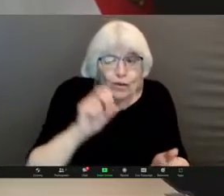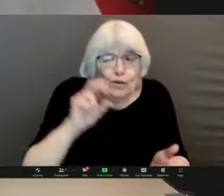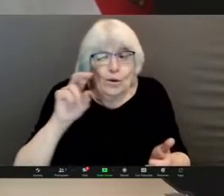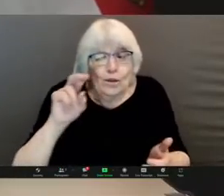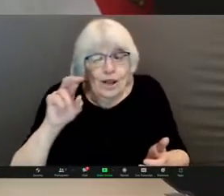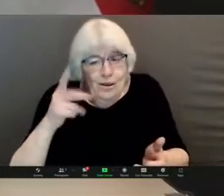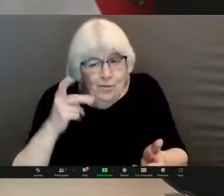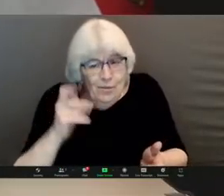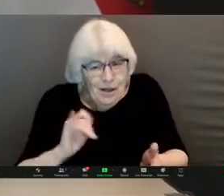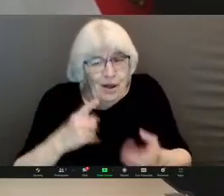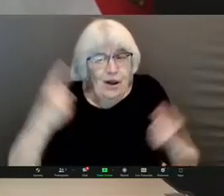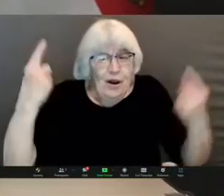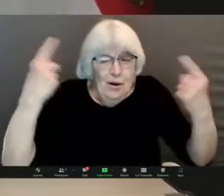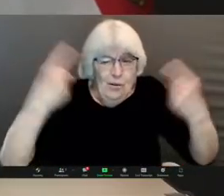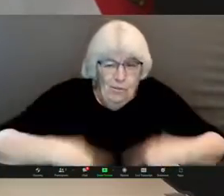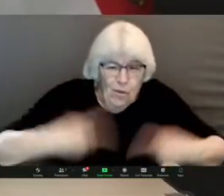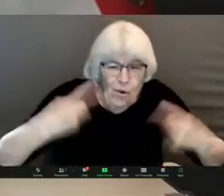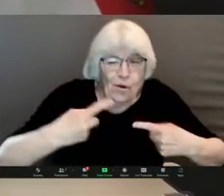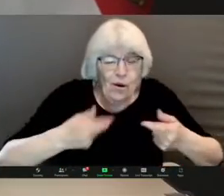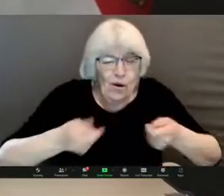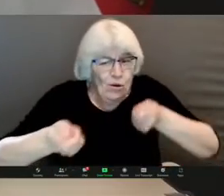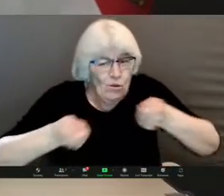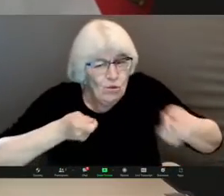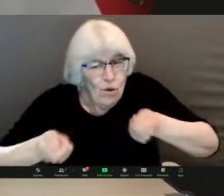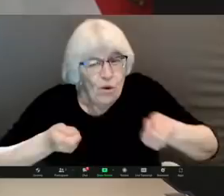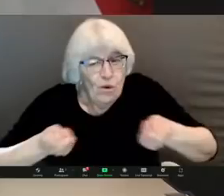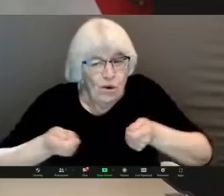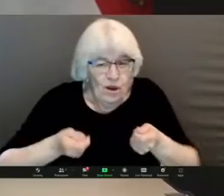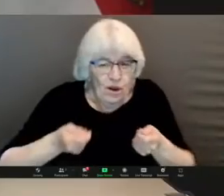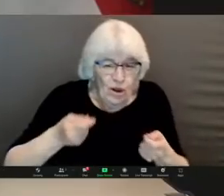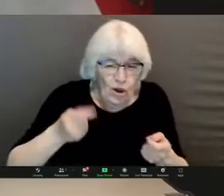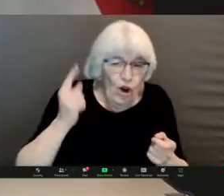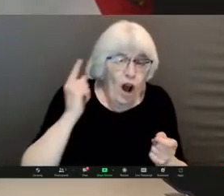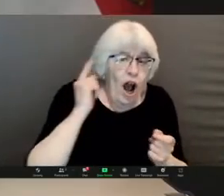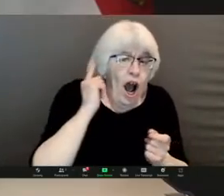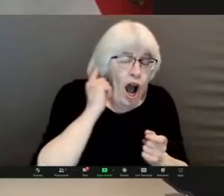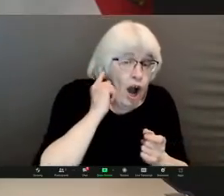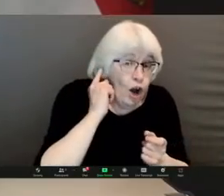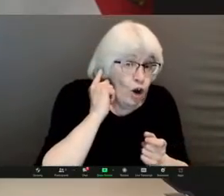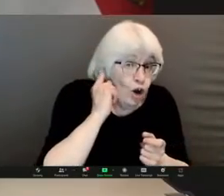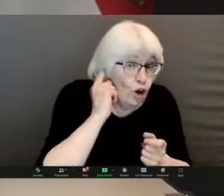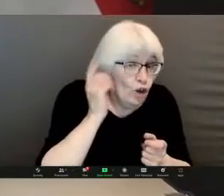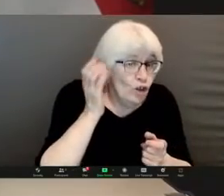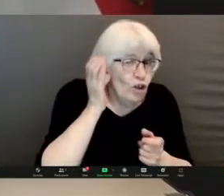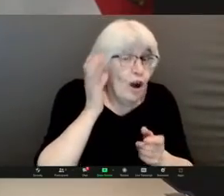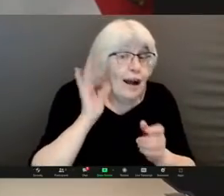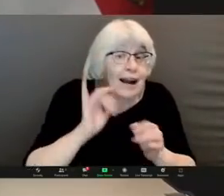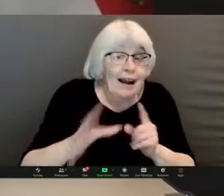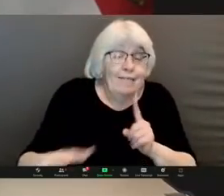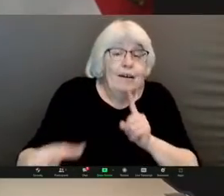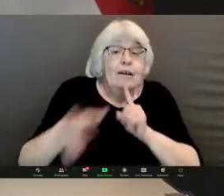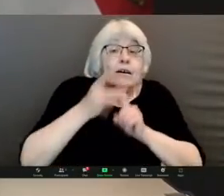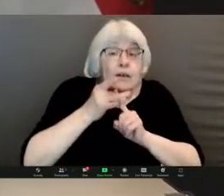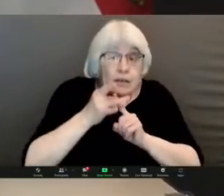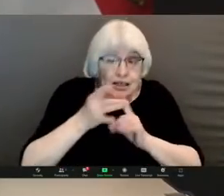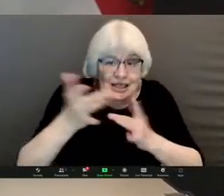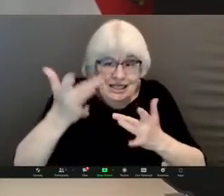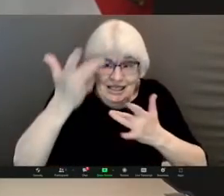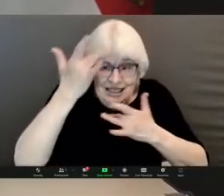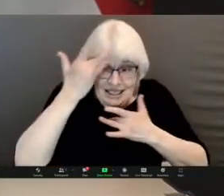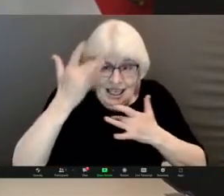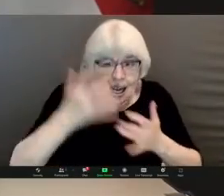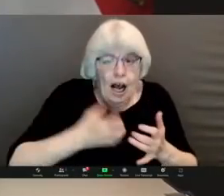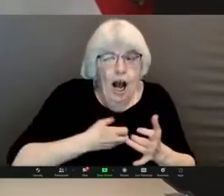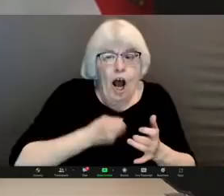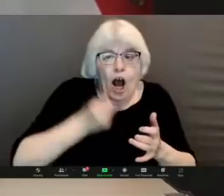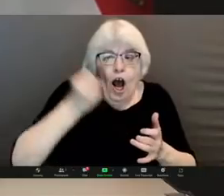self-isolating. Contacts tracing has been done. What further layer really can practically be added